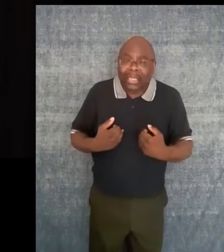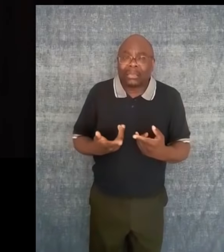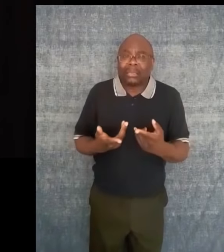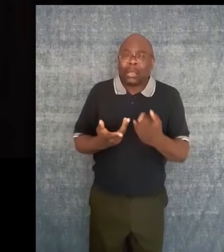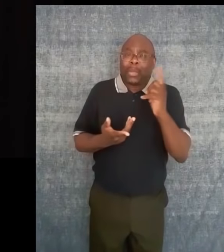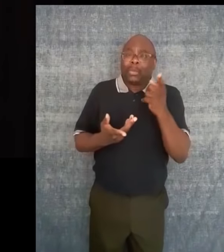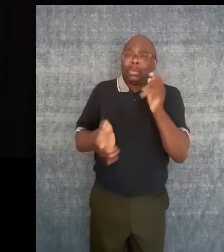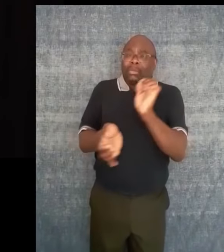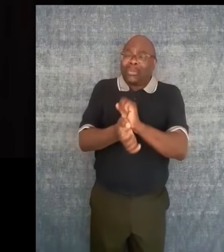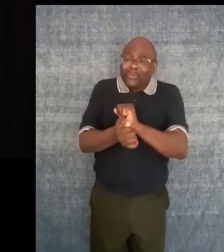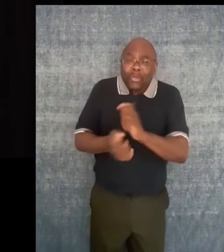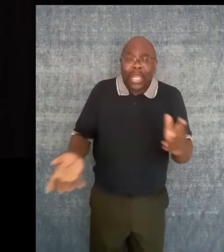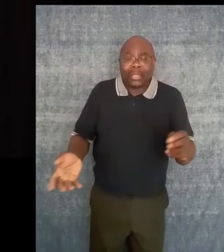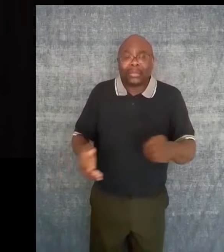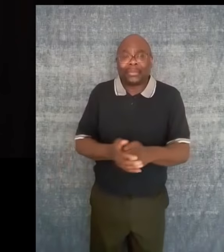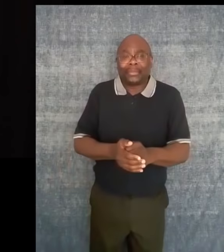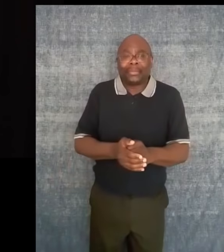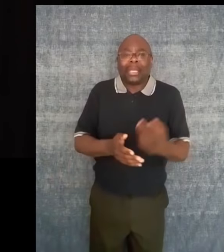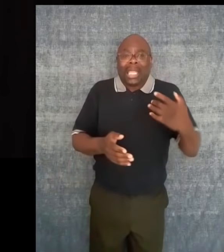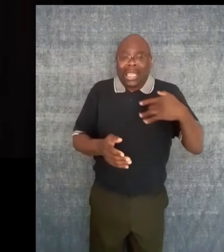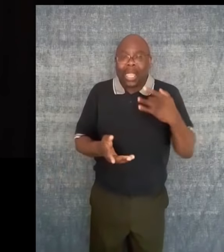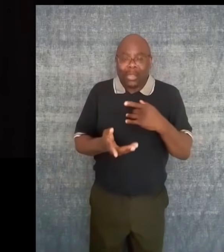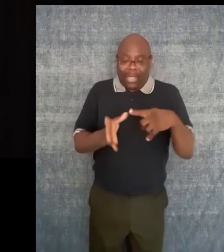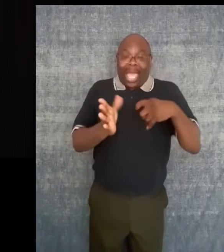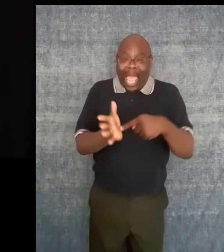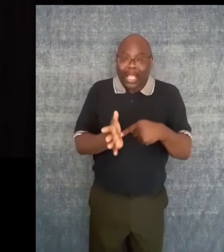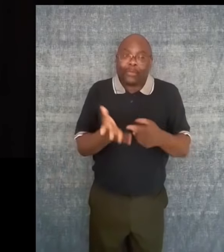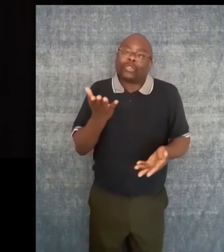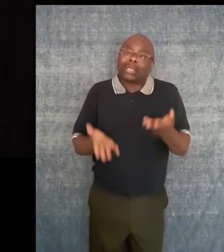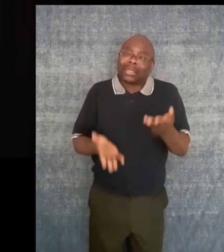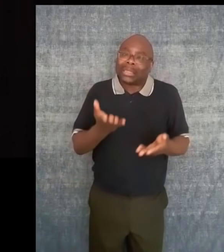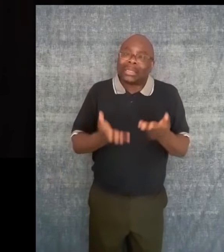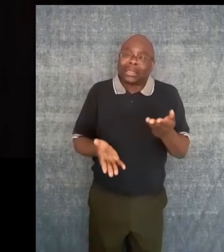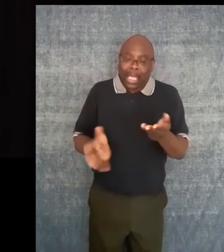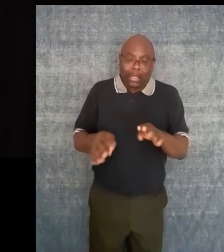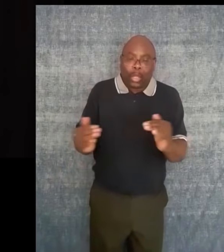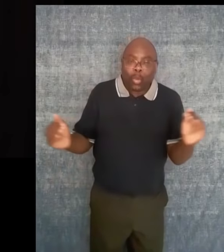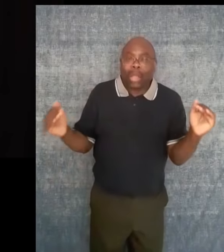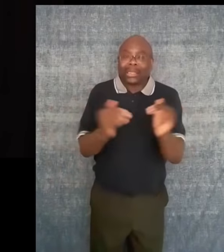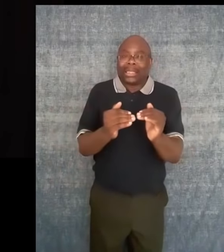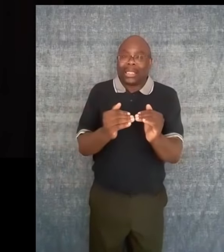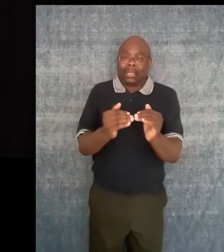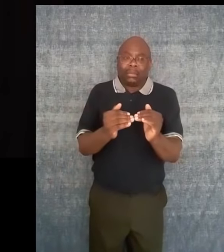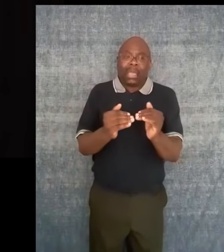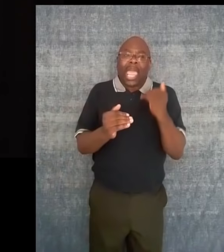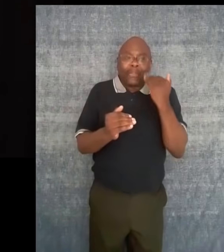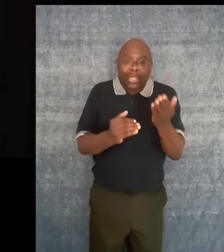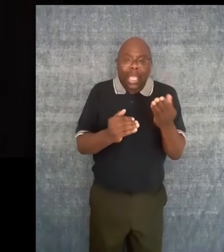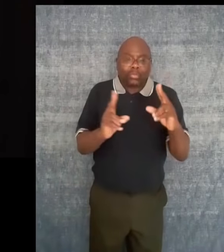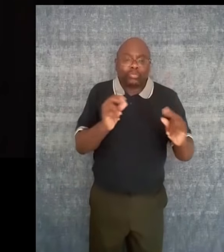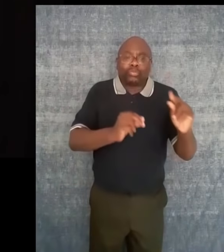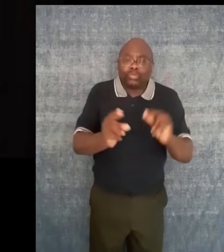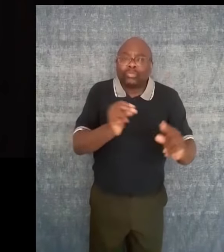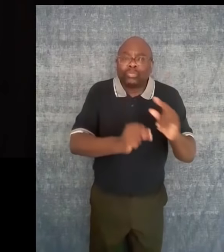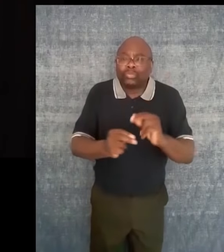and setting the captives free. Let us live and act for justice and equality in our small everyday